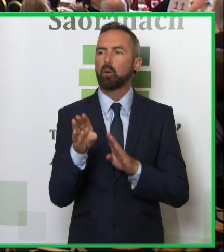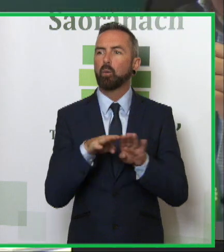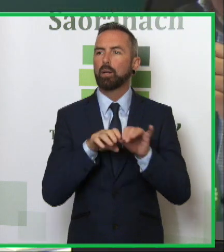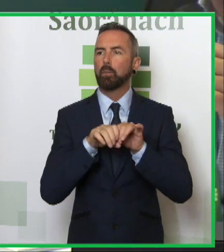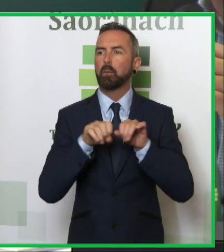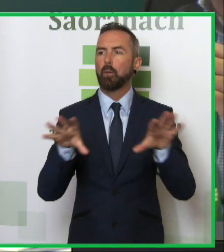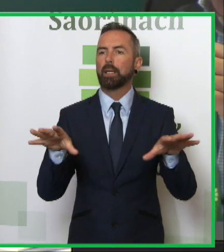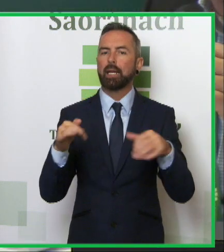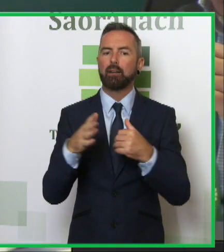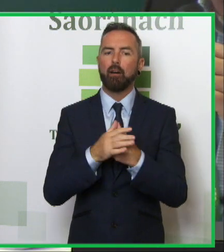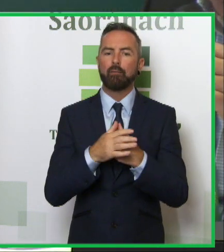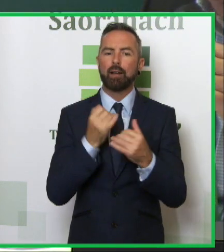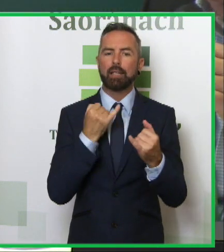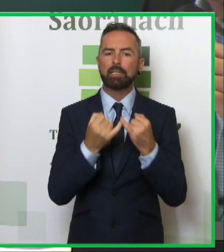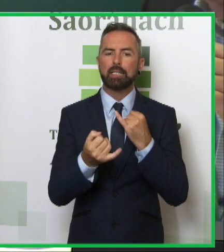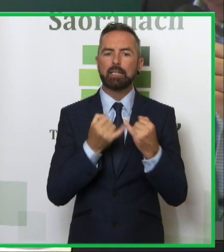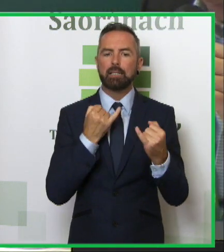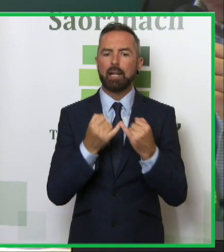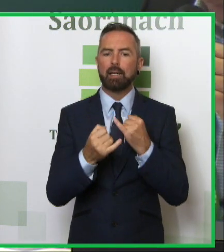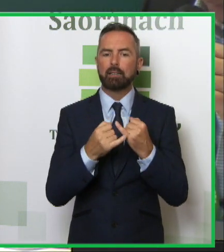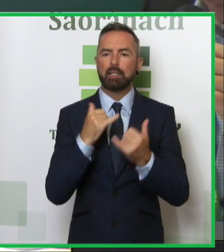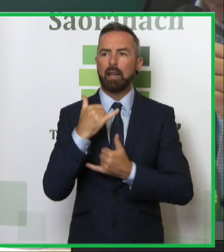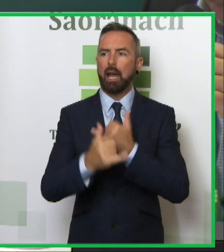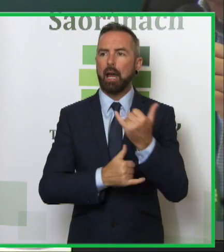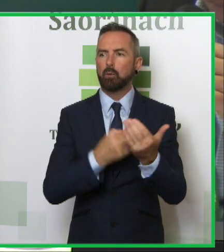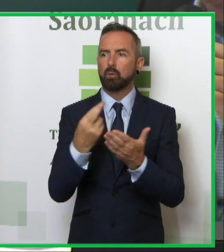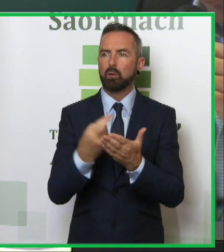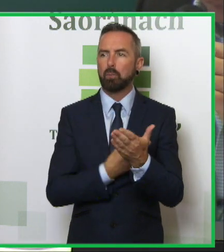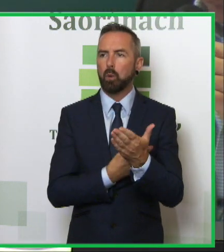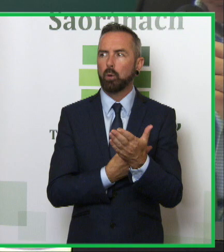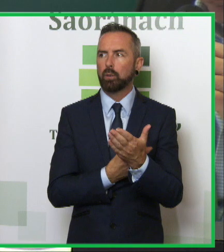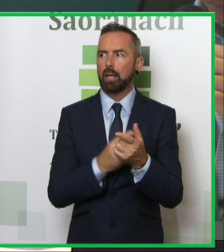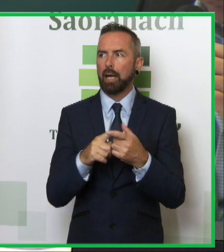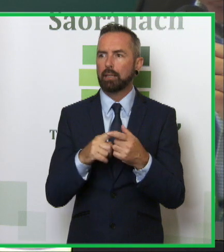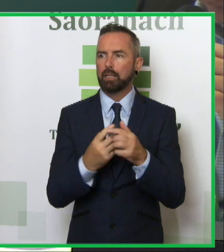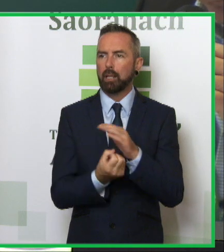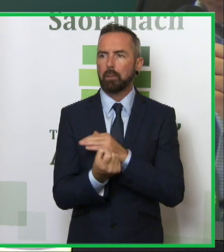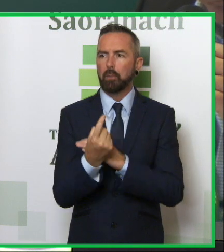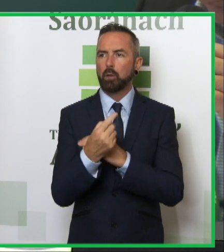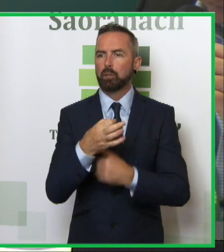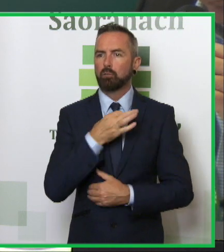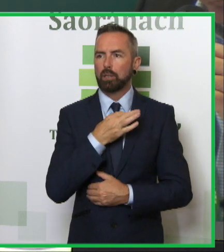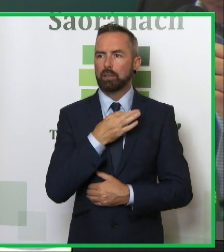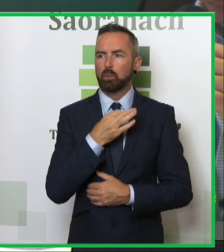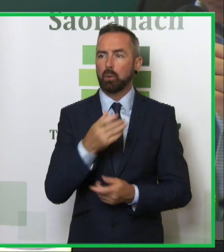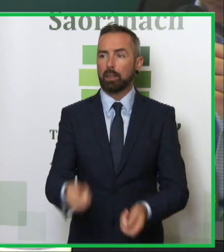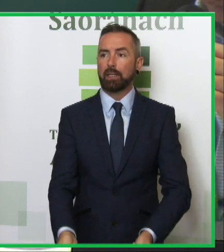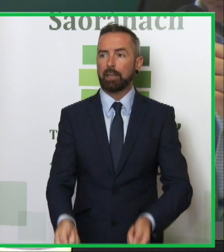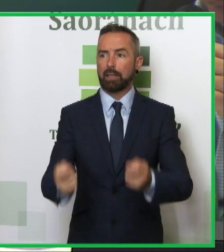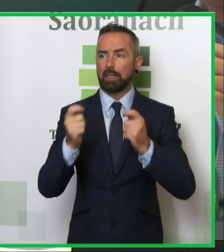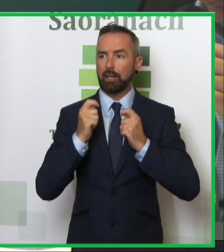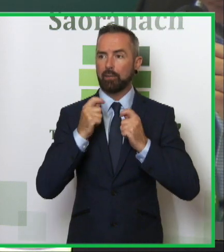publication of a detailed annual report on drugs, trends and emerging risks that goes to government. So